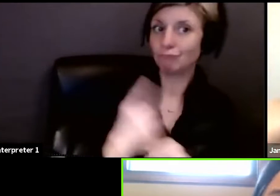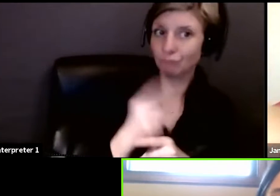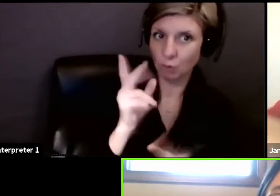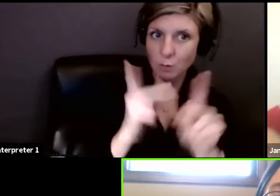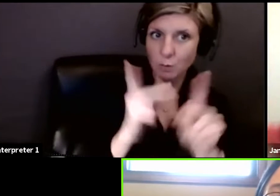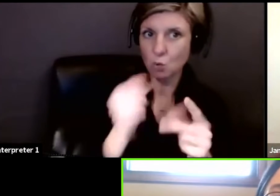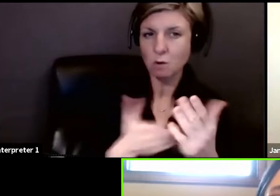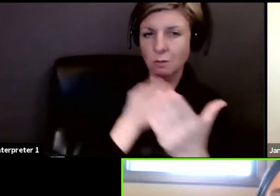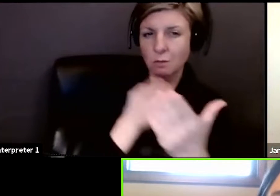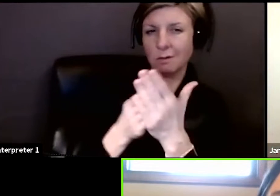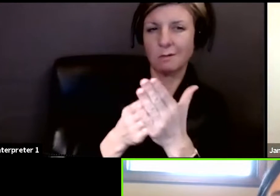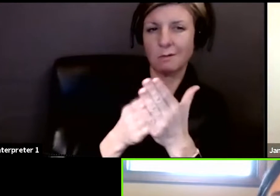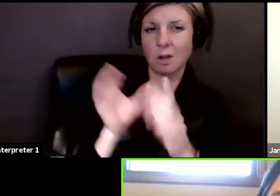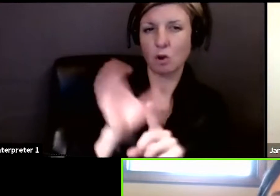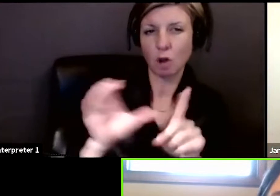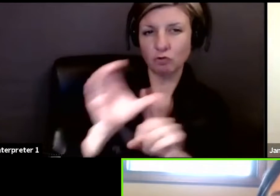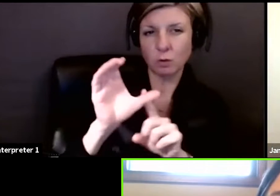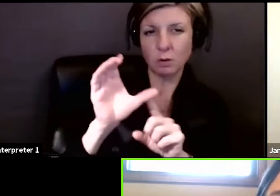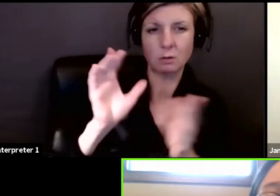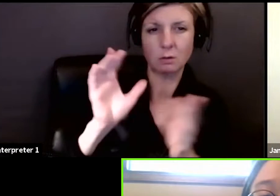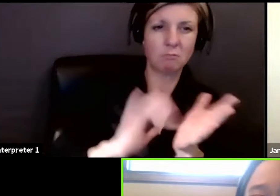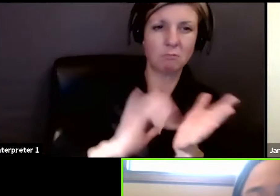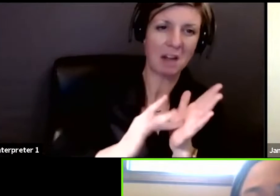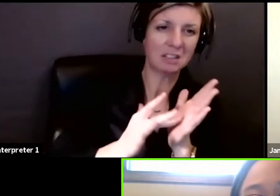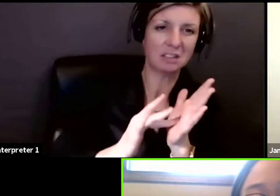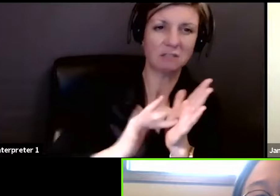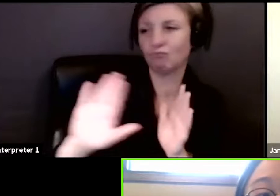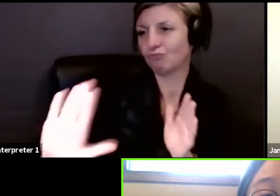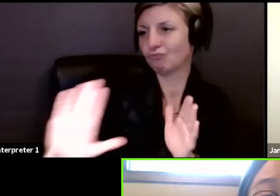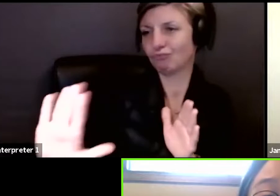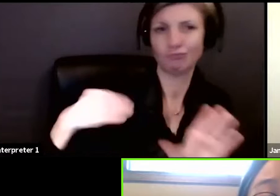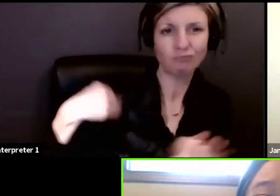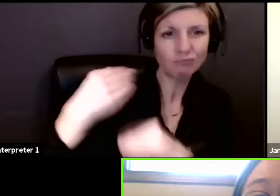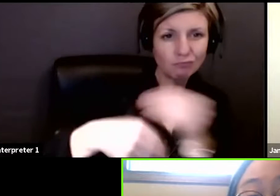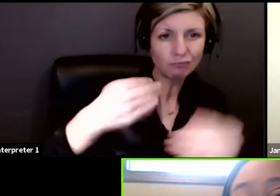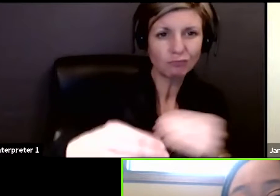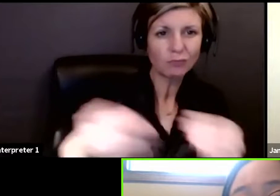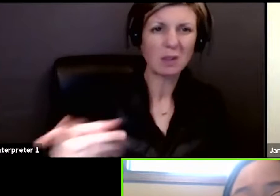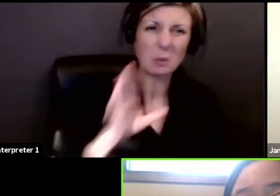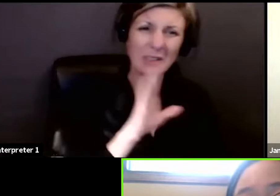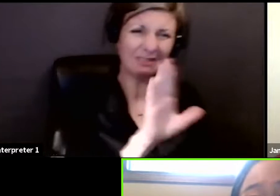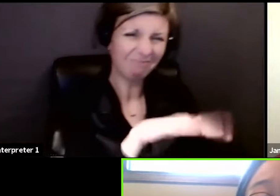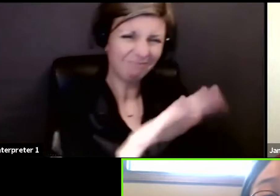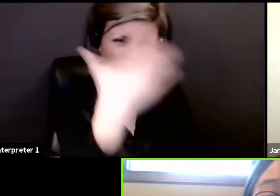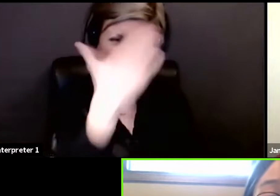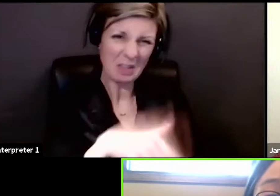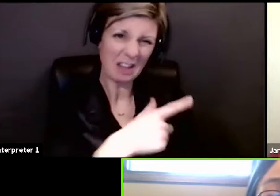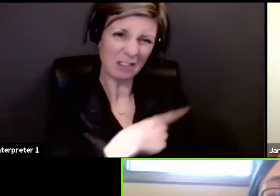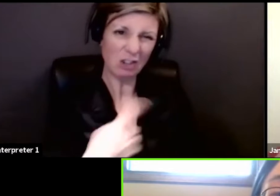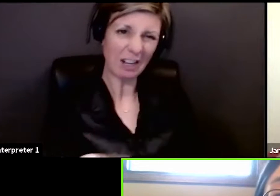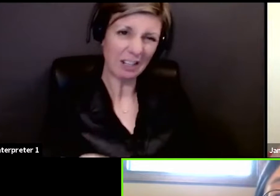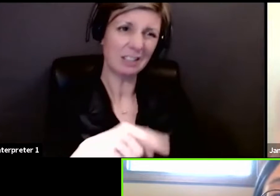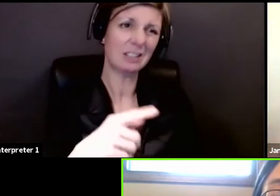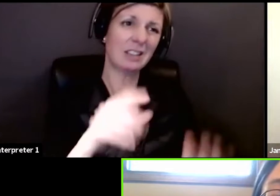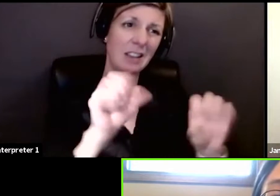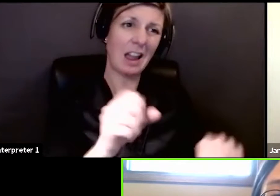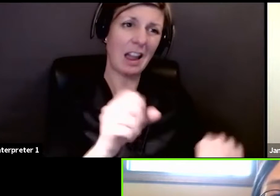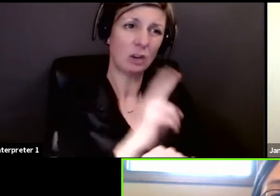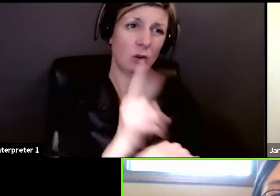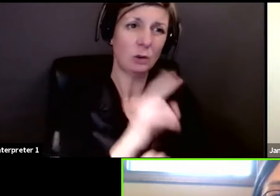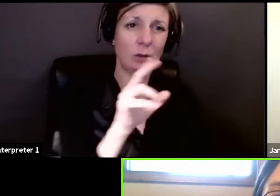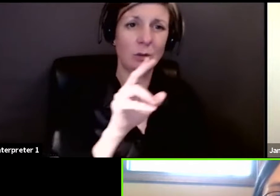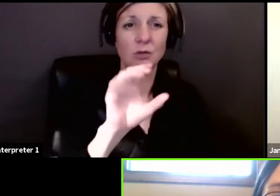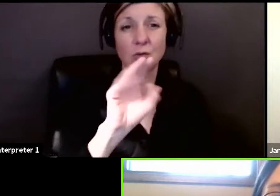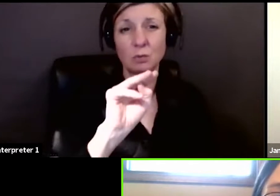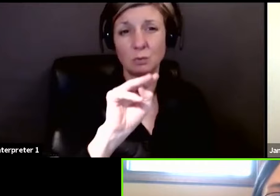medicine, I guess, they say that, like, Chinese medicine does have a history of using mercury and endangered species and seahorses and